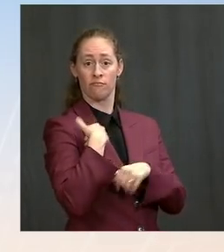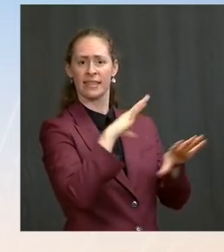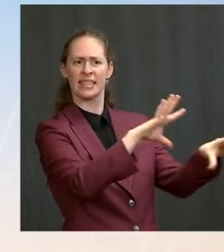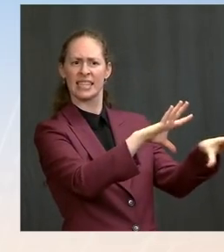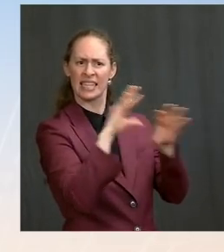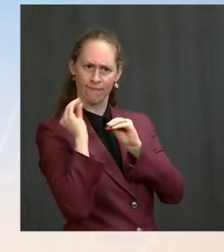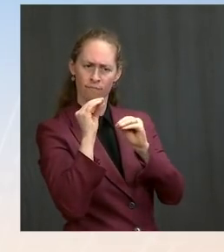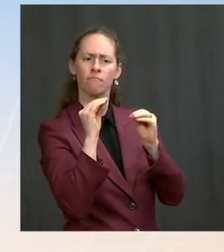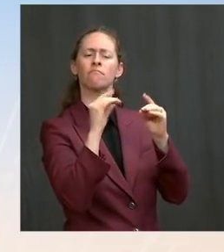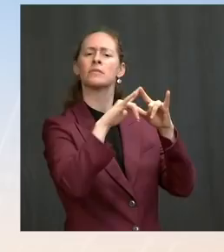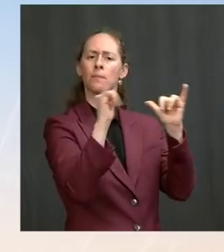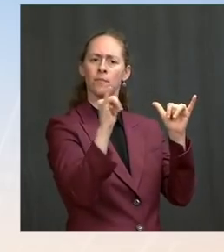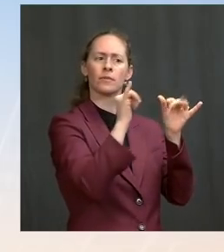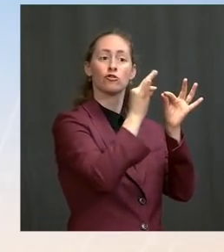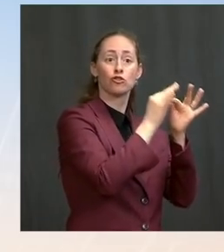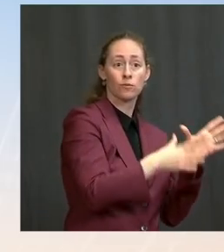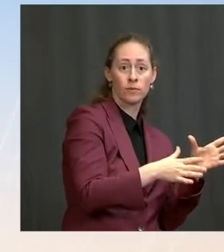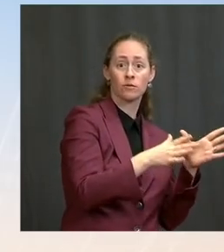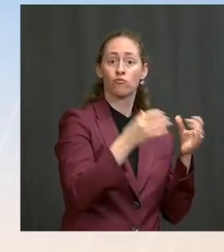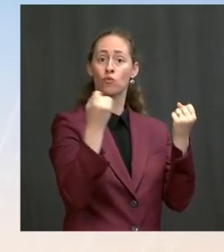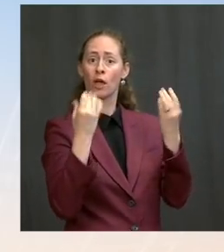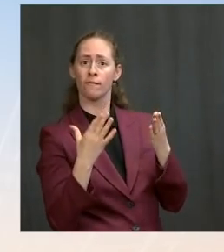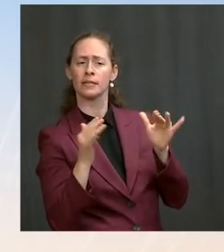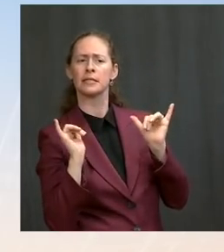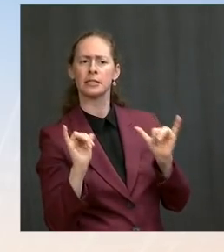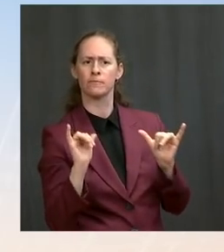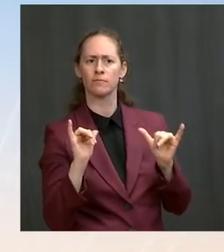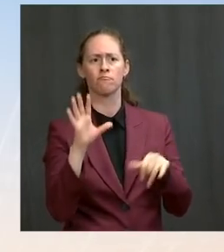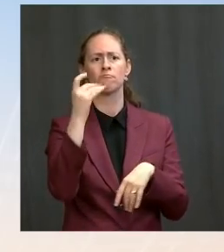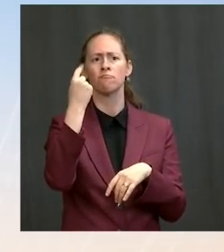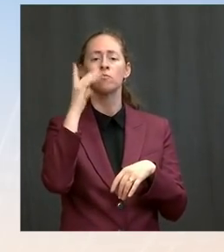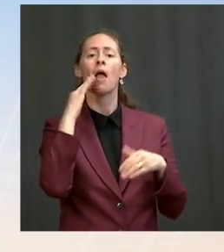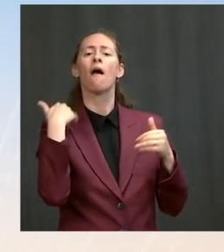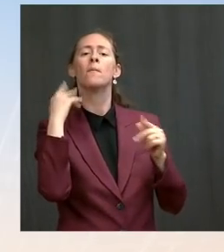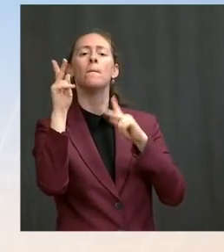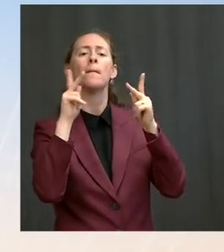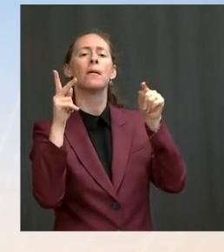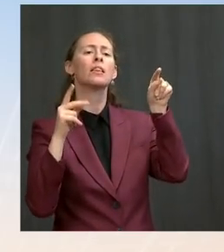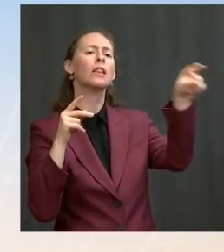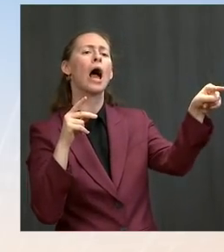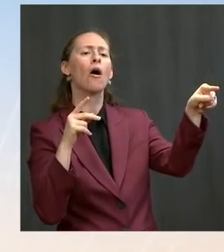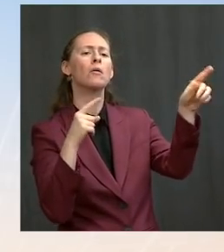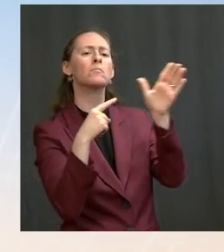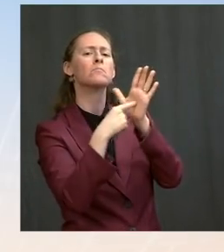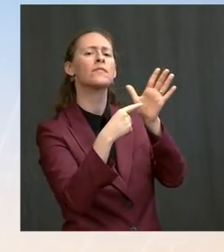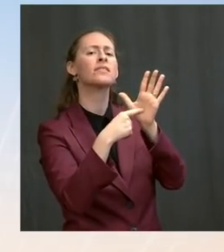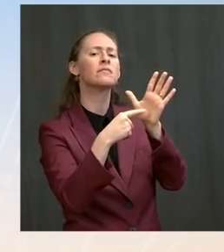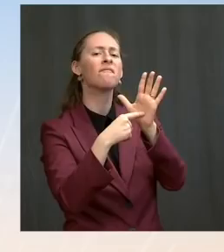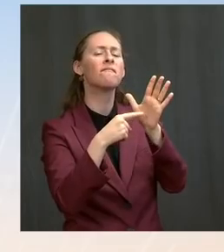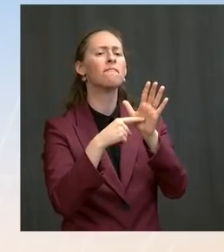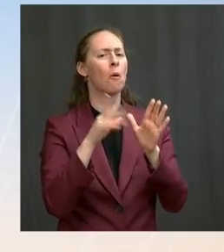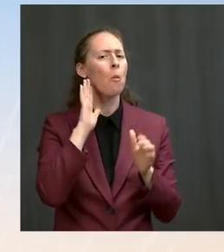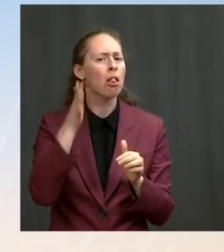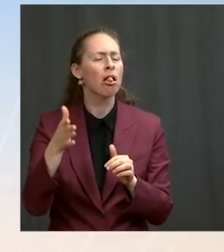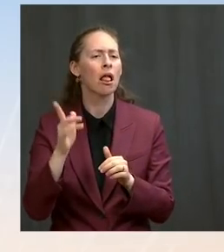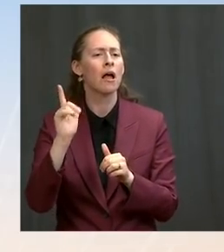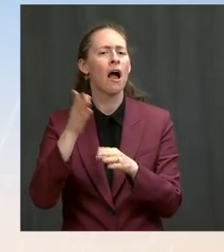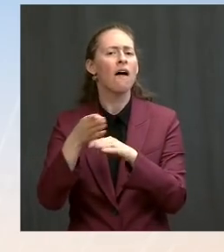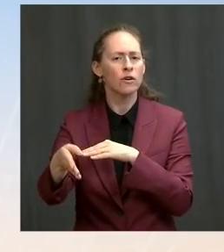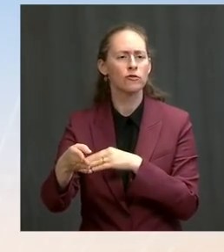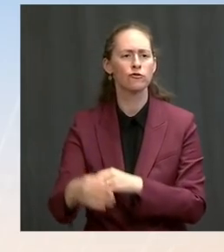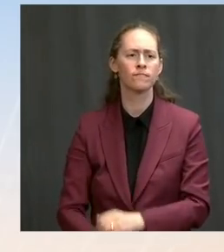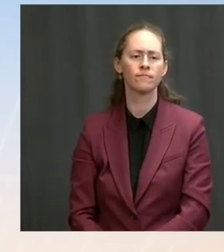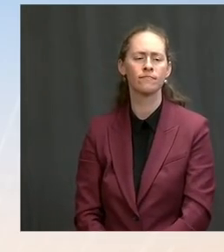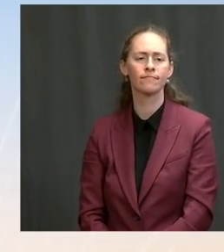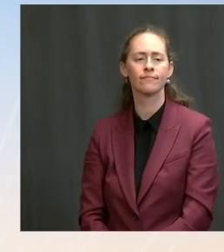have a diplomatic presence on the ground. That is our continued commitment, and that will continue after September. Let me ask you about the comments of Austin Miller. He's